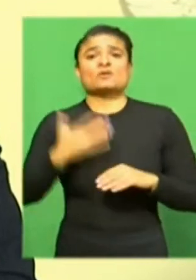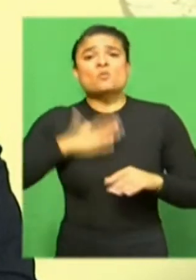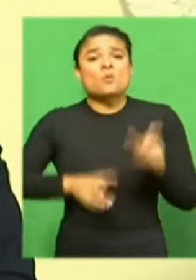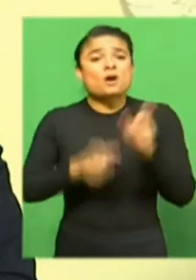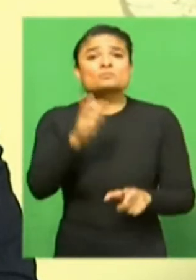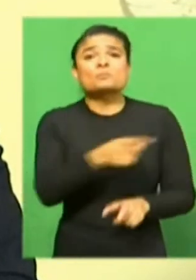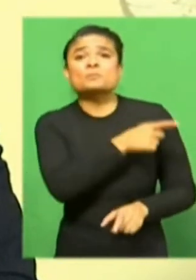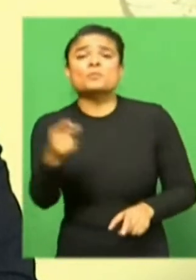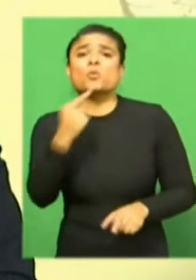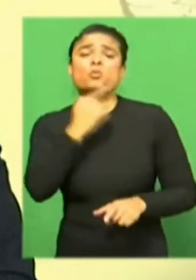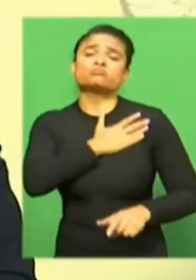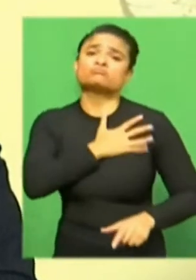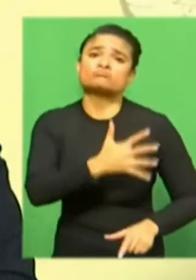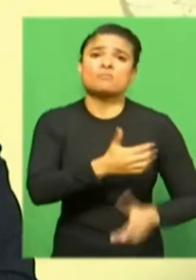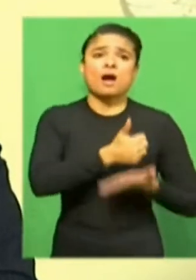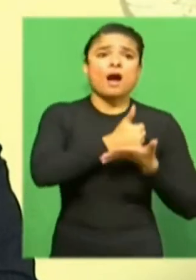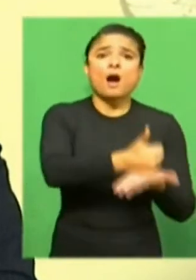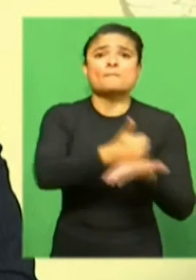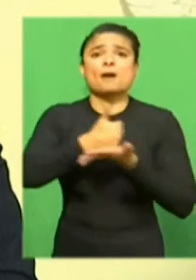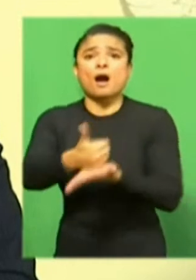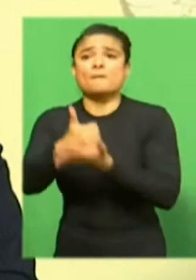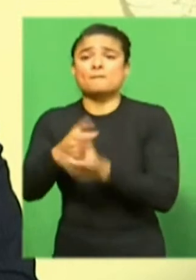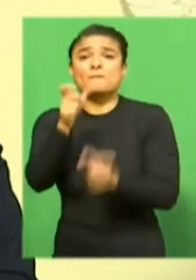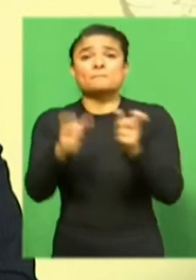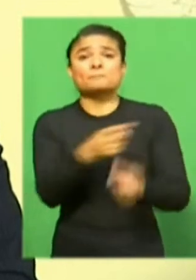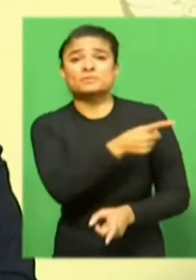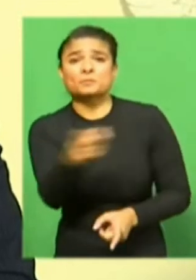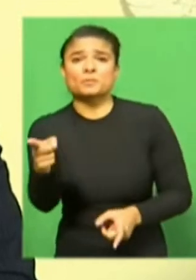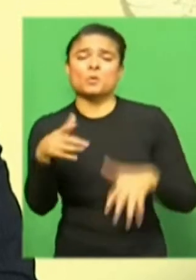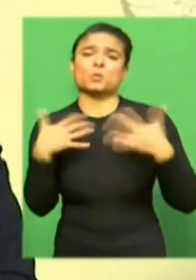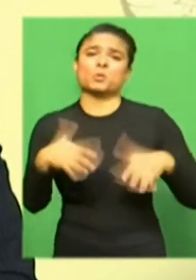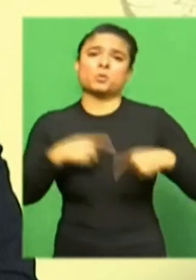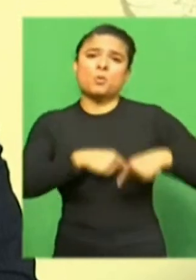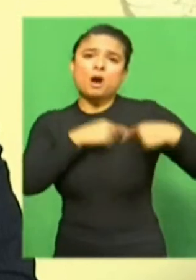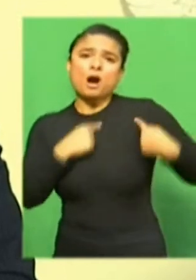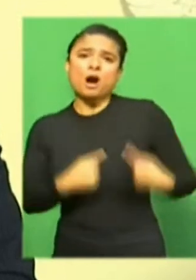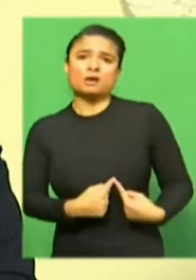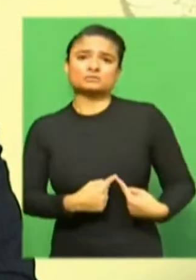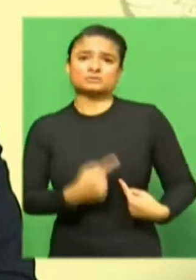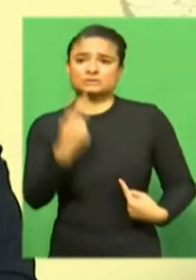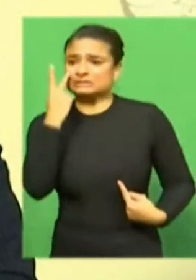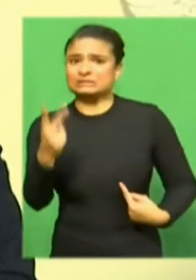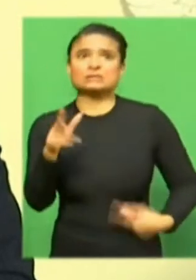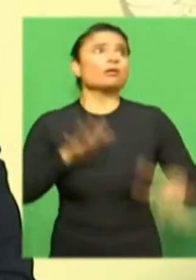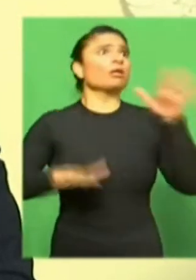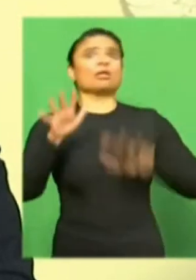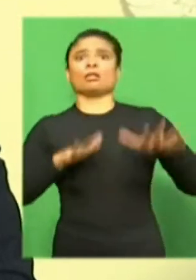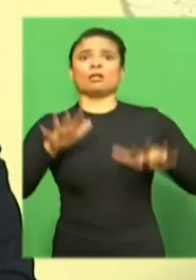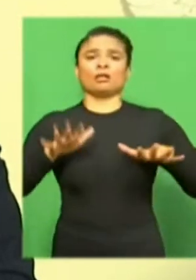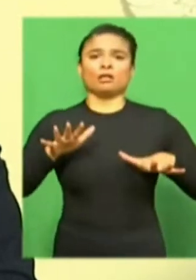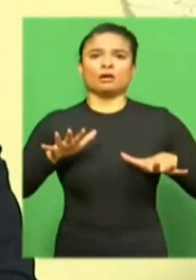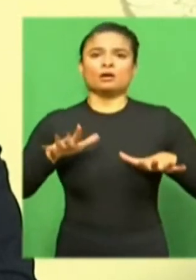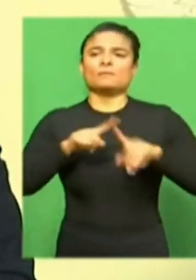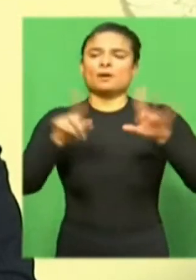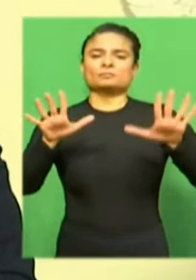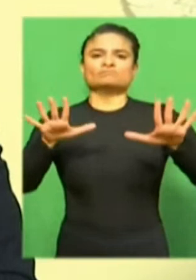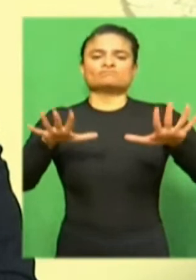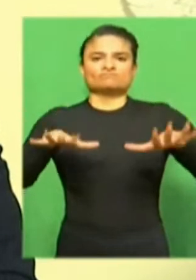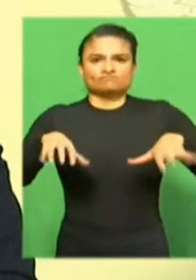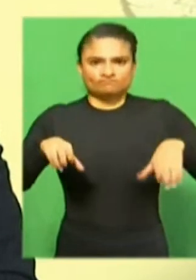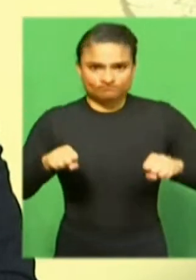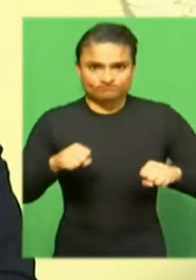various spots in the country that were threatened, who have come out not only in defense of